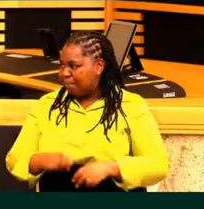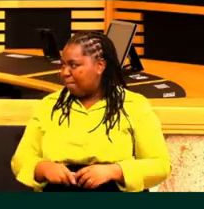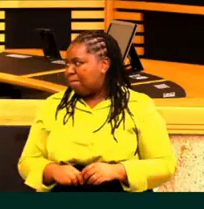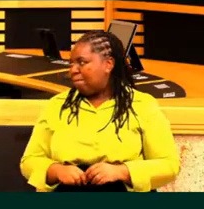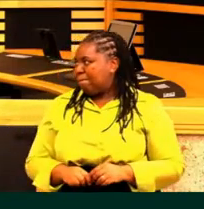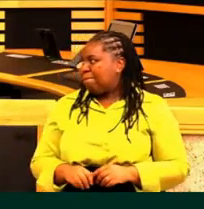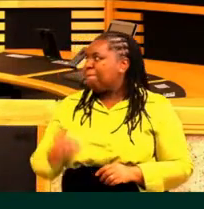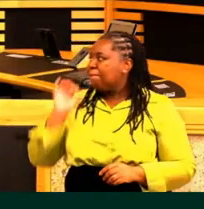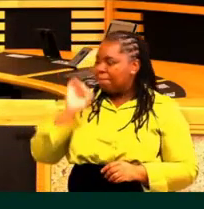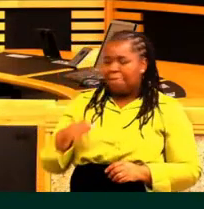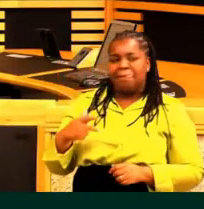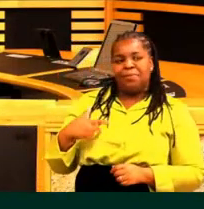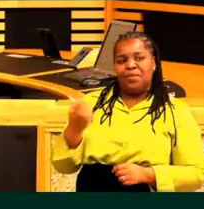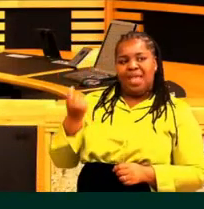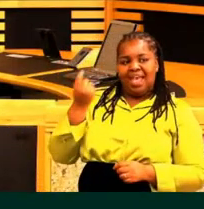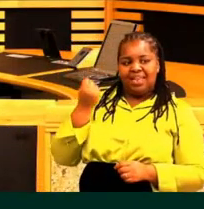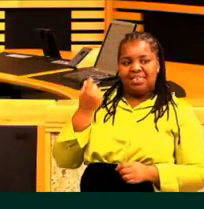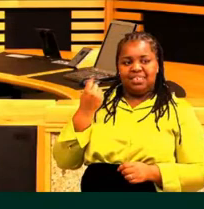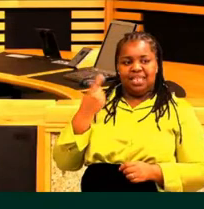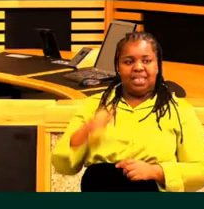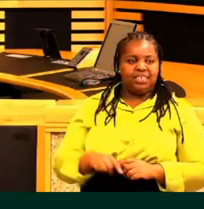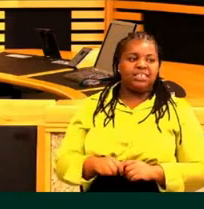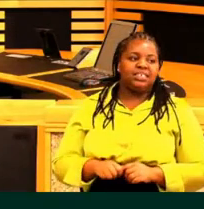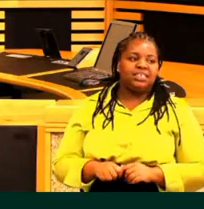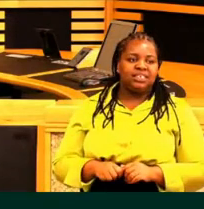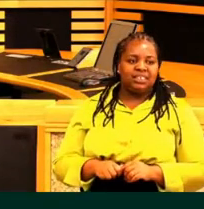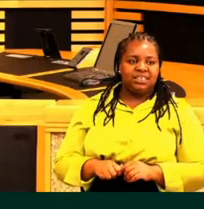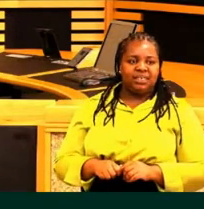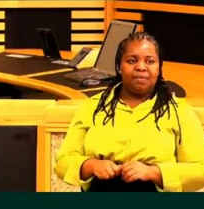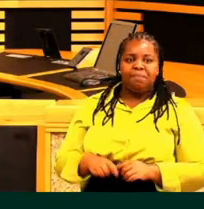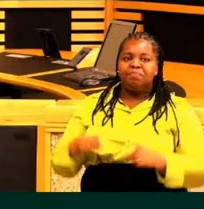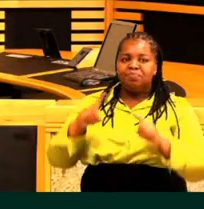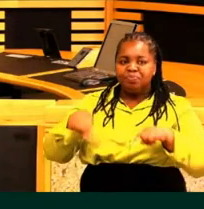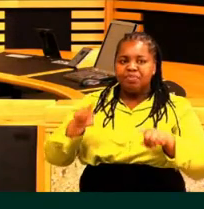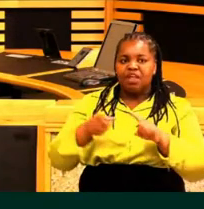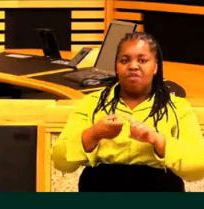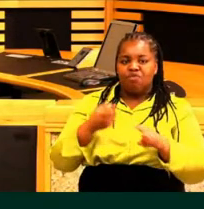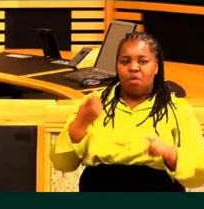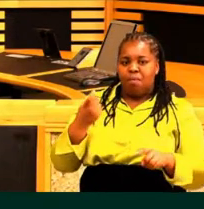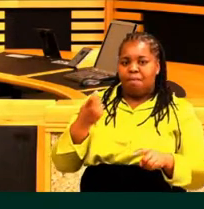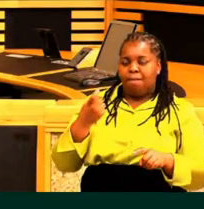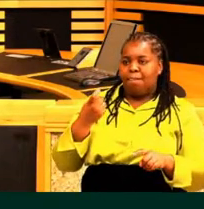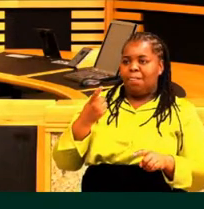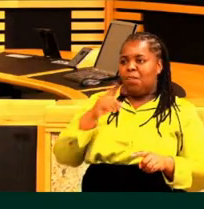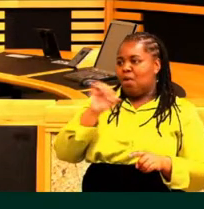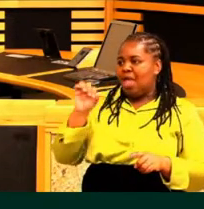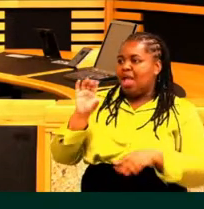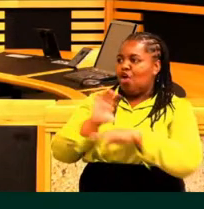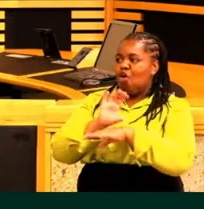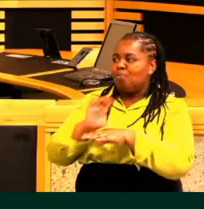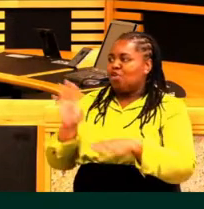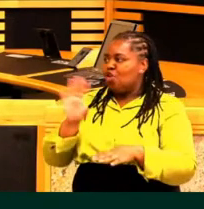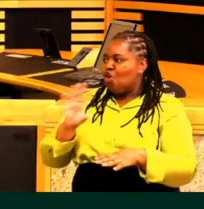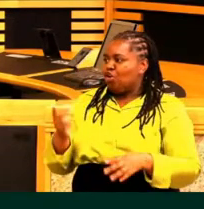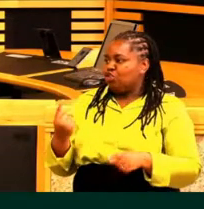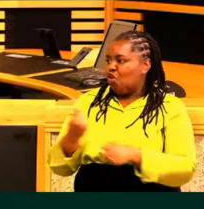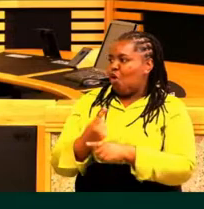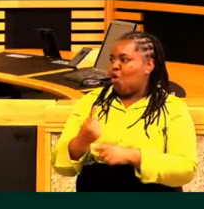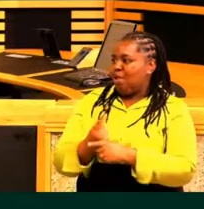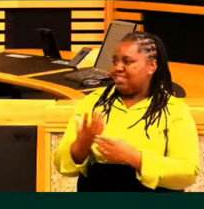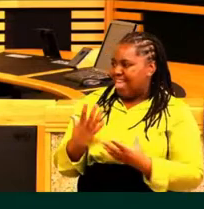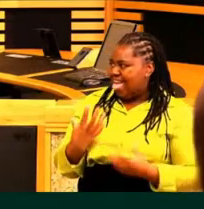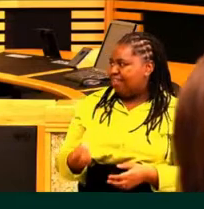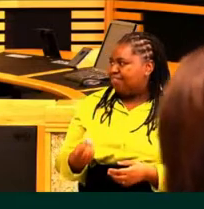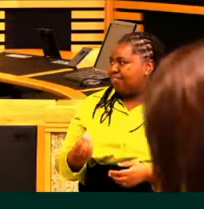so we understand um that you guys come from an area where computers were not the everyday use of life